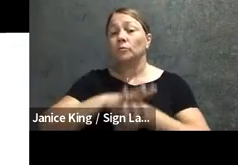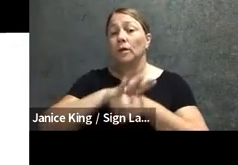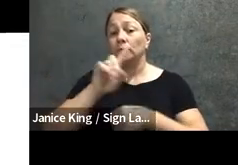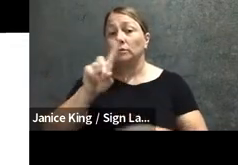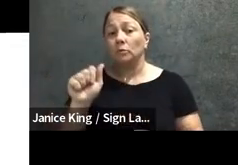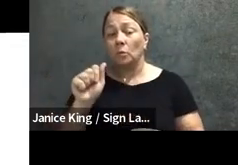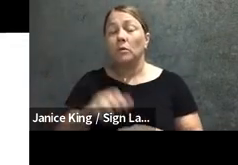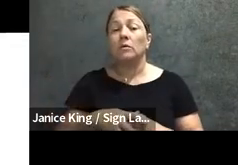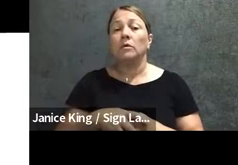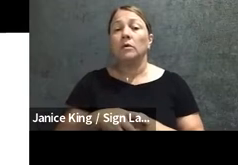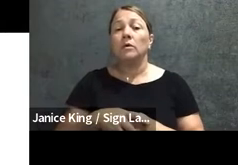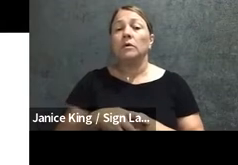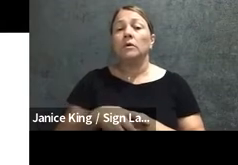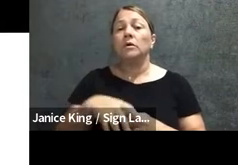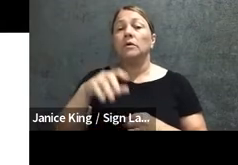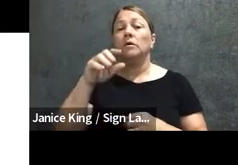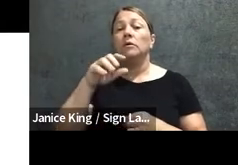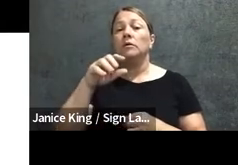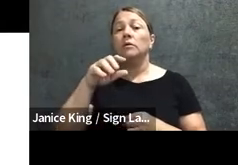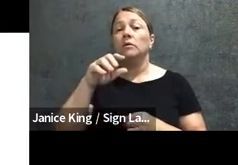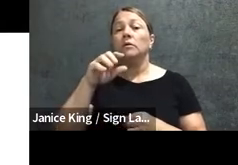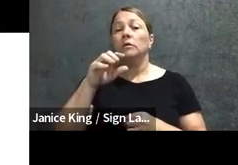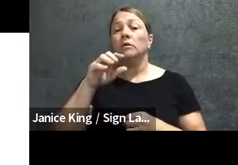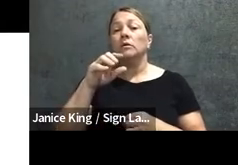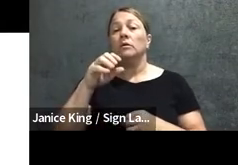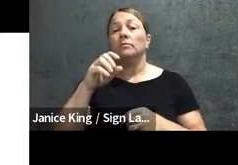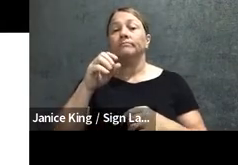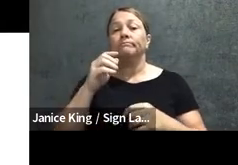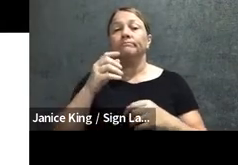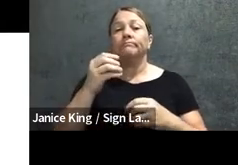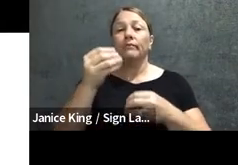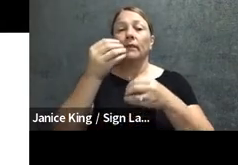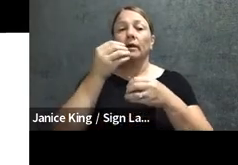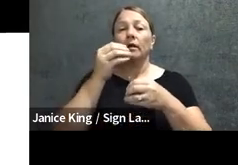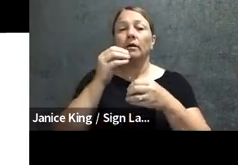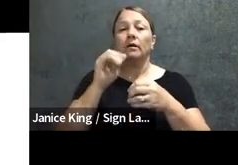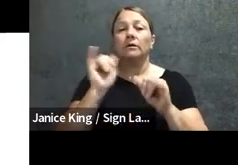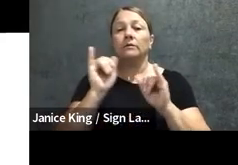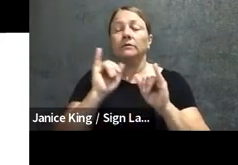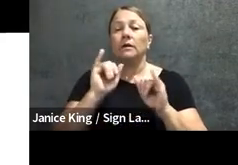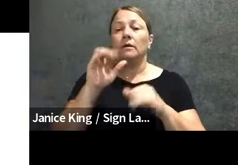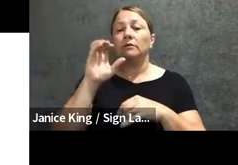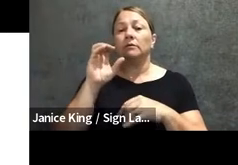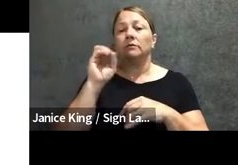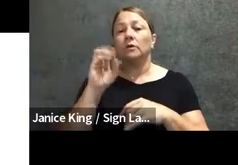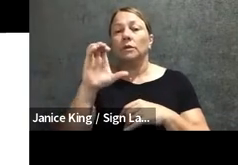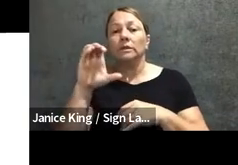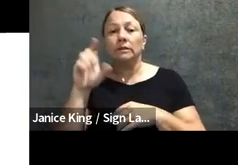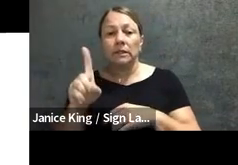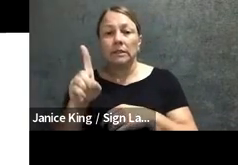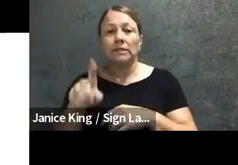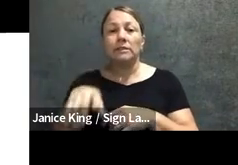limbs, mobility impairments requiring the use of a wheelchair, intellectual disability, epilepsy,